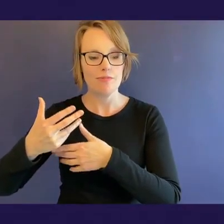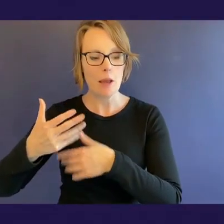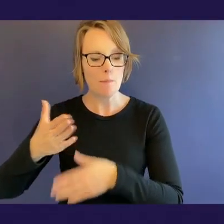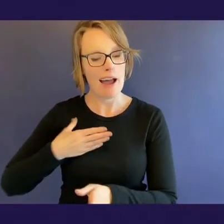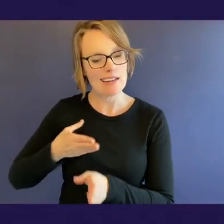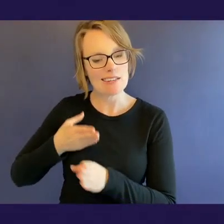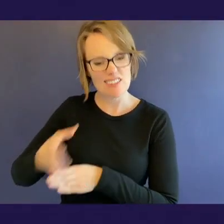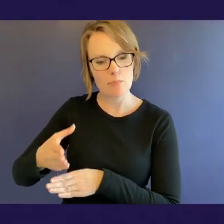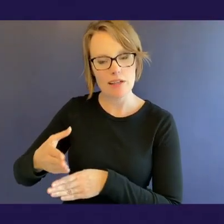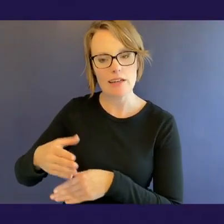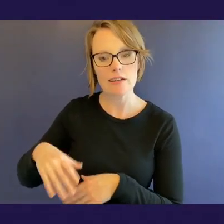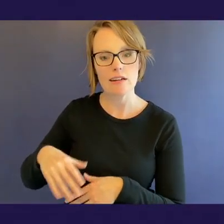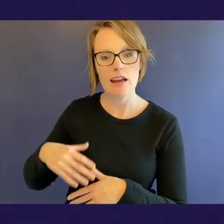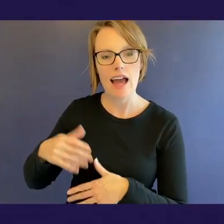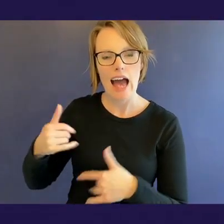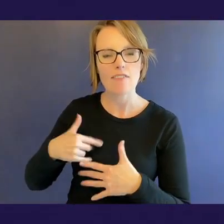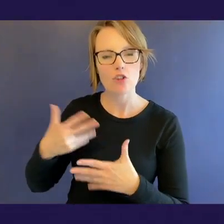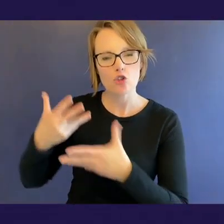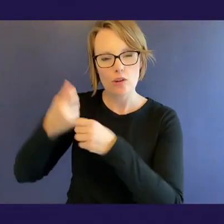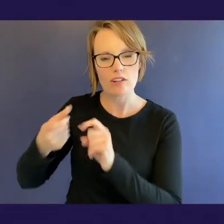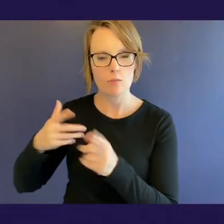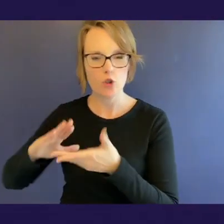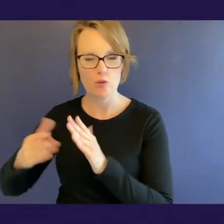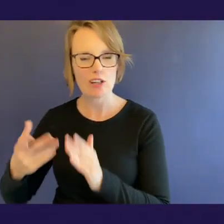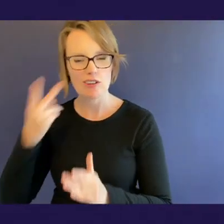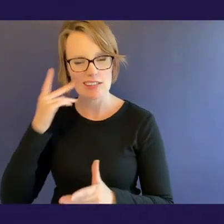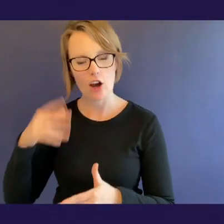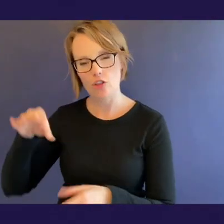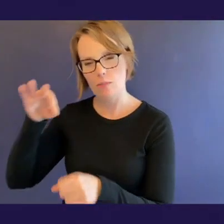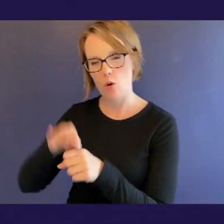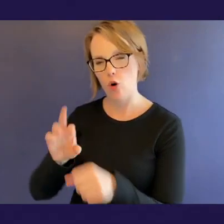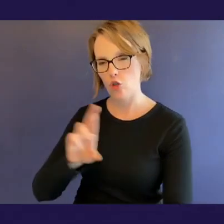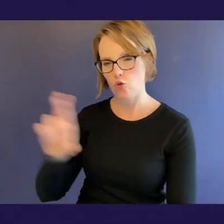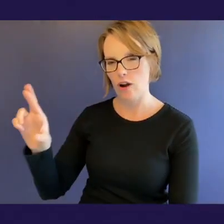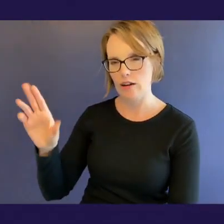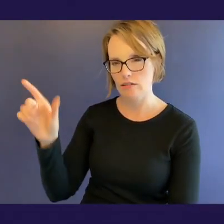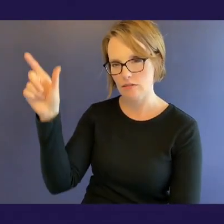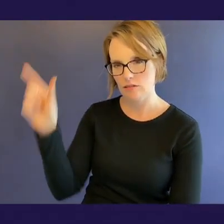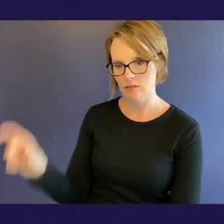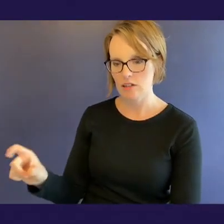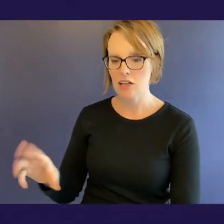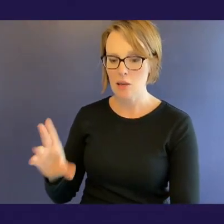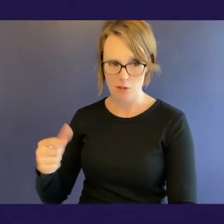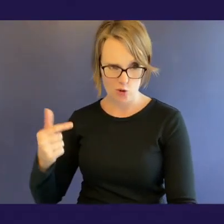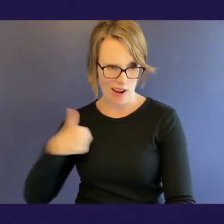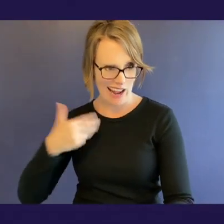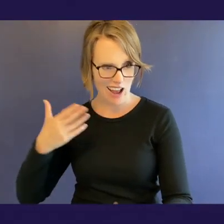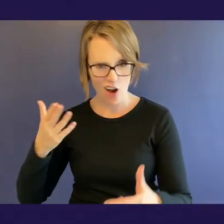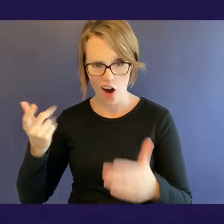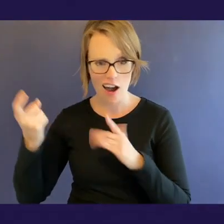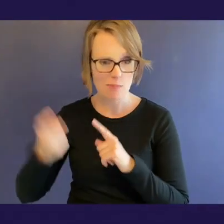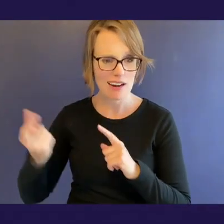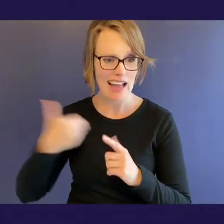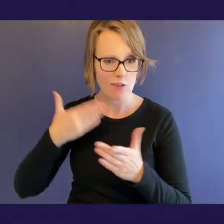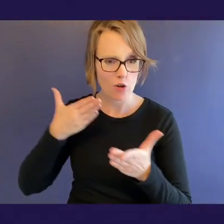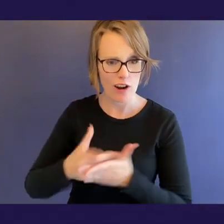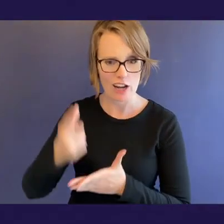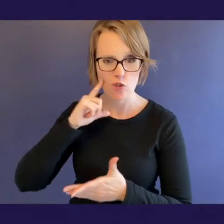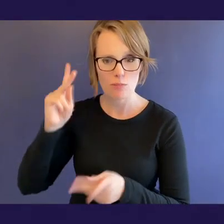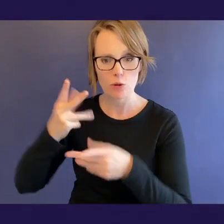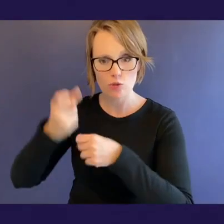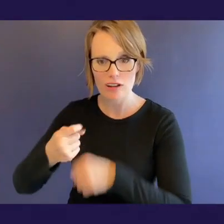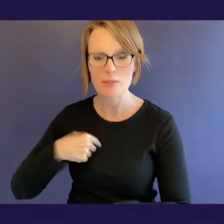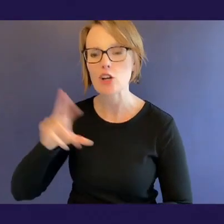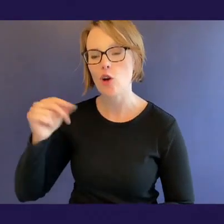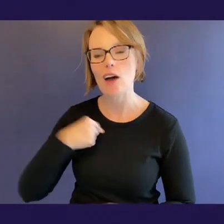on the right here in this Gallup poll. But I'm not entitled to that trust. It must be earned every day and in